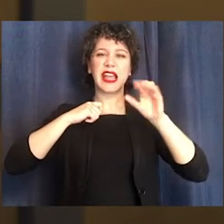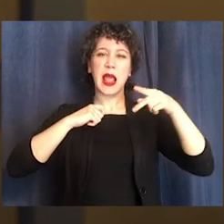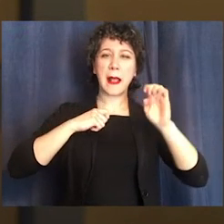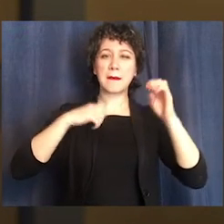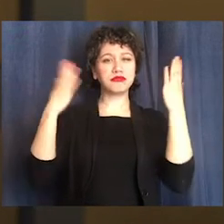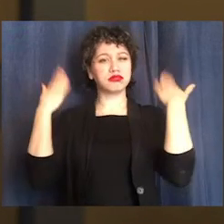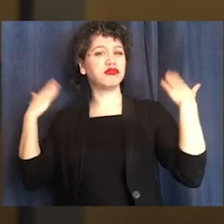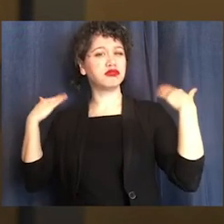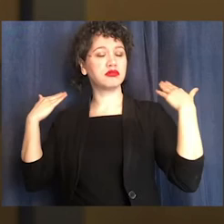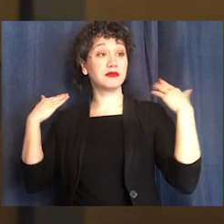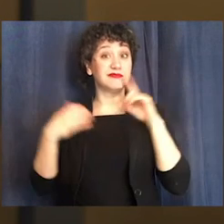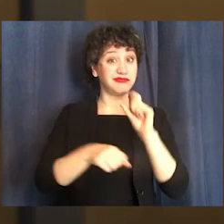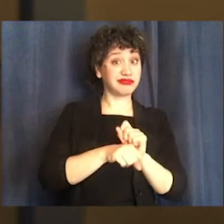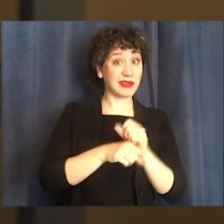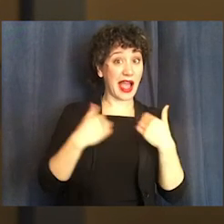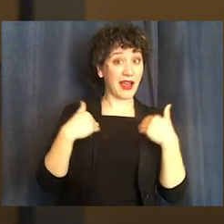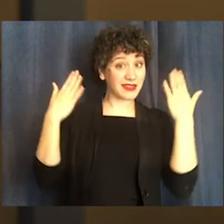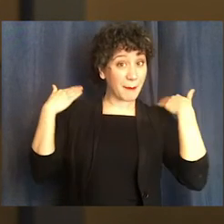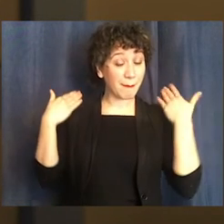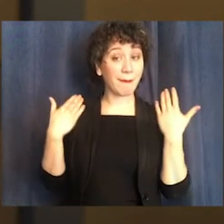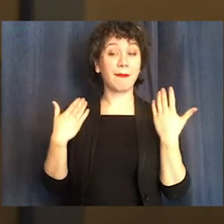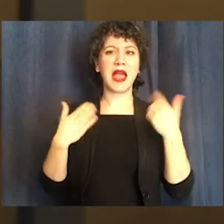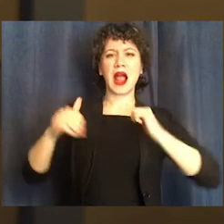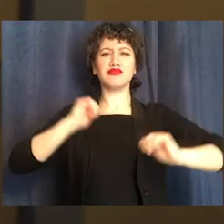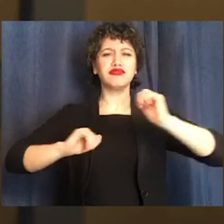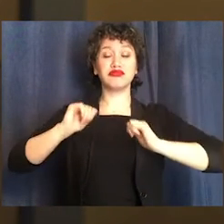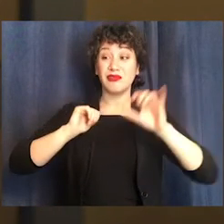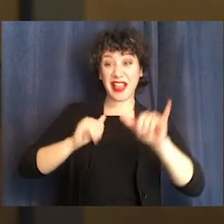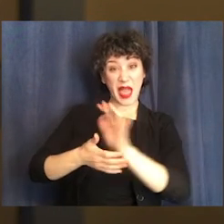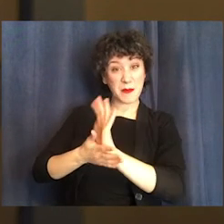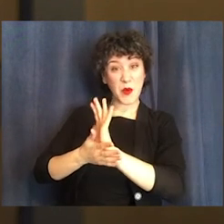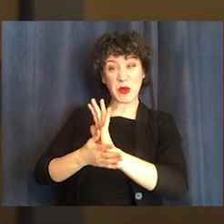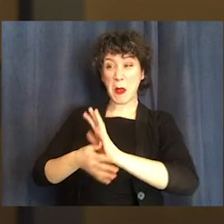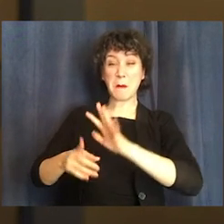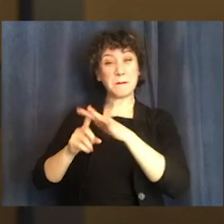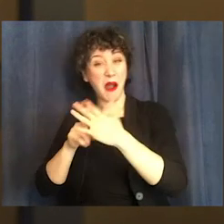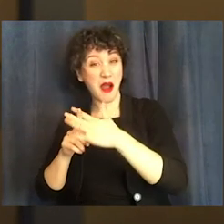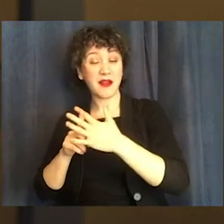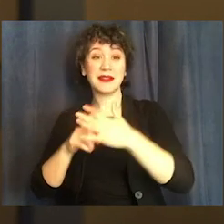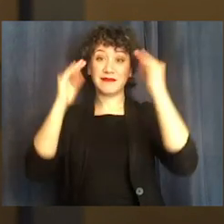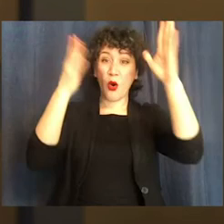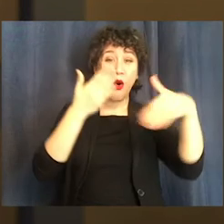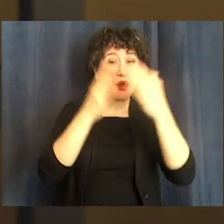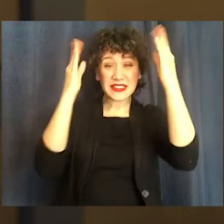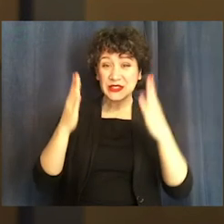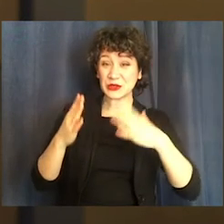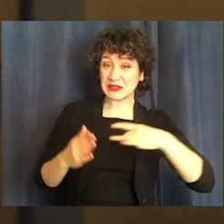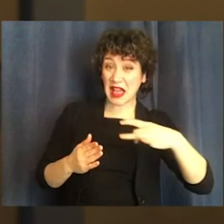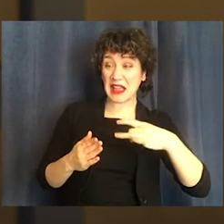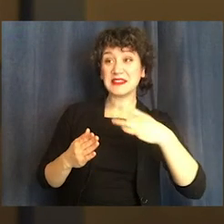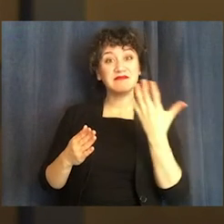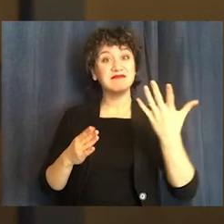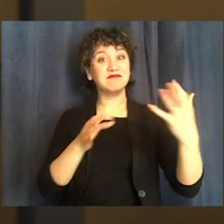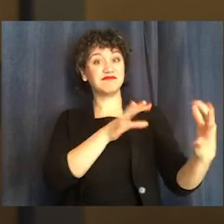all of the teachers in the building, and we got very positive feedback. Another time I faced a scary opportunity was